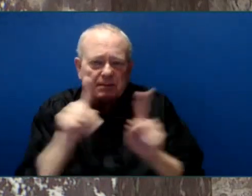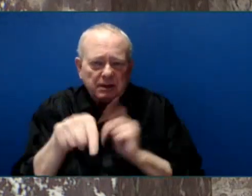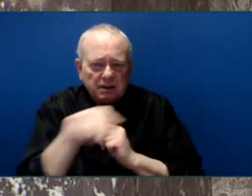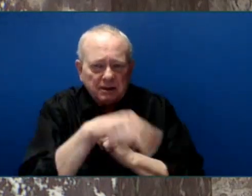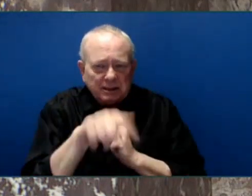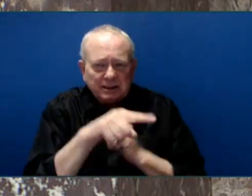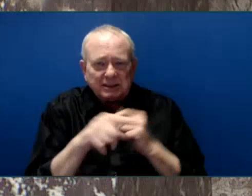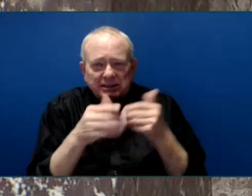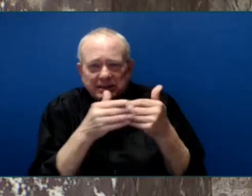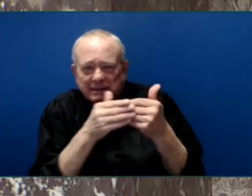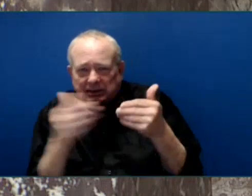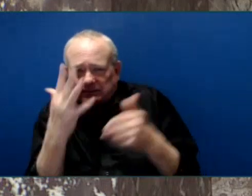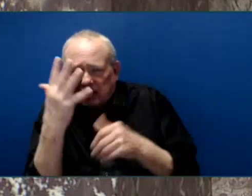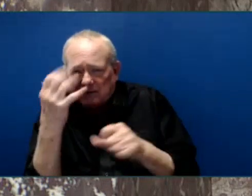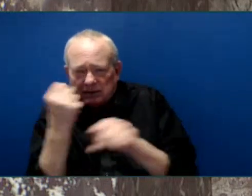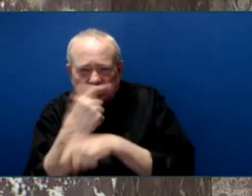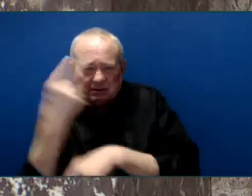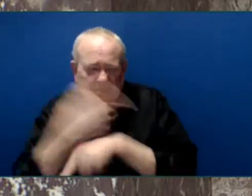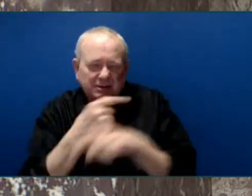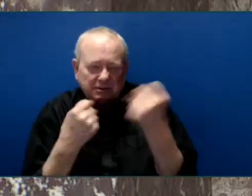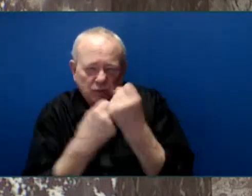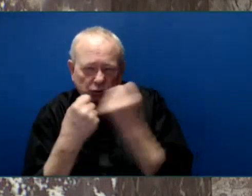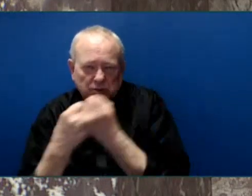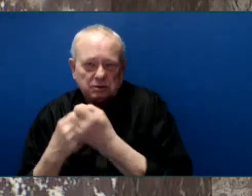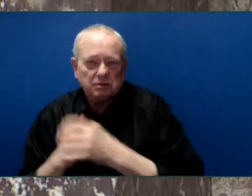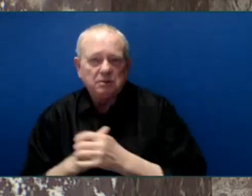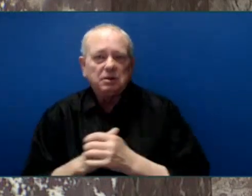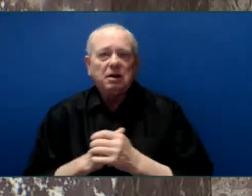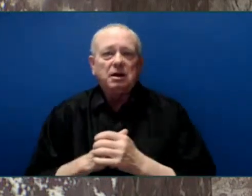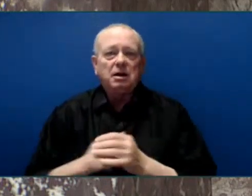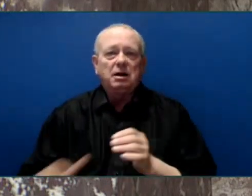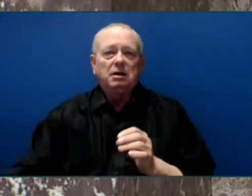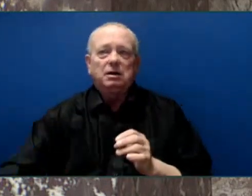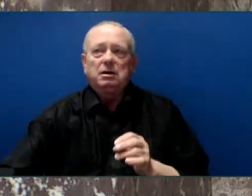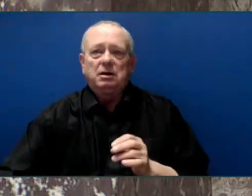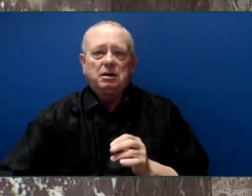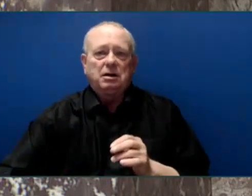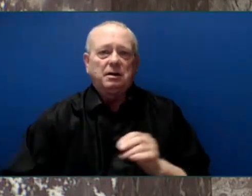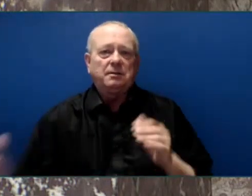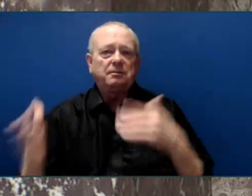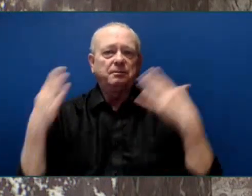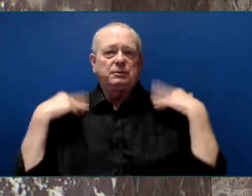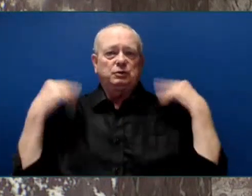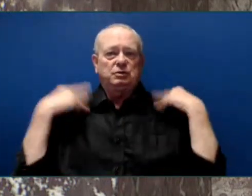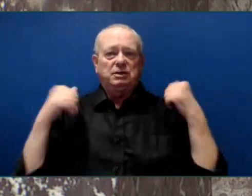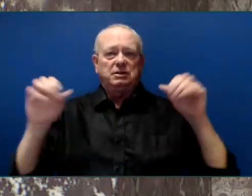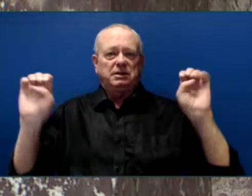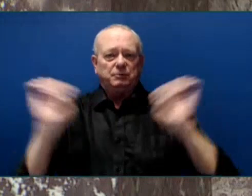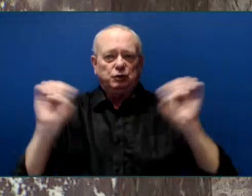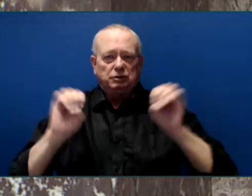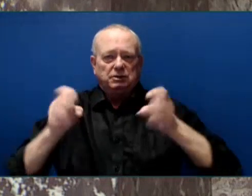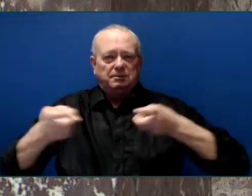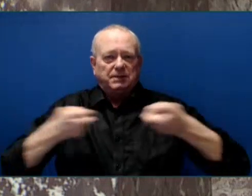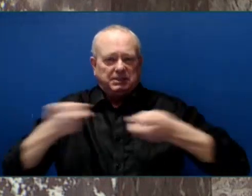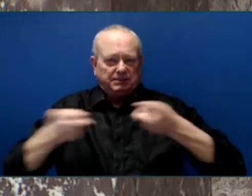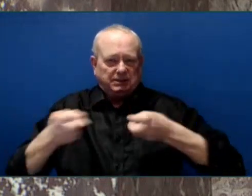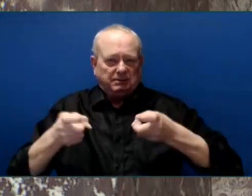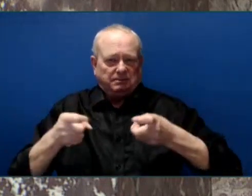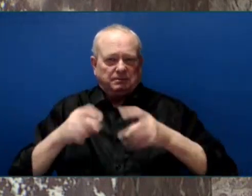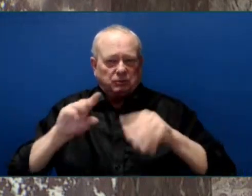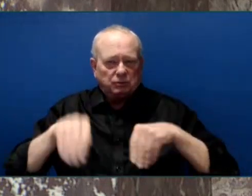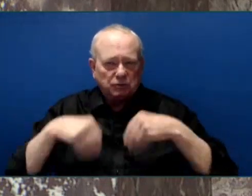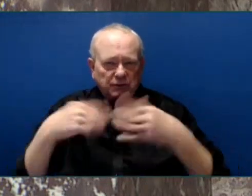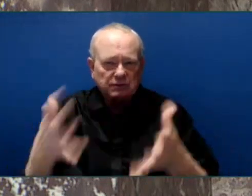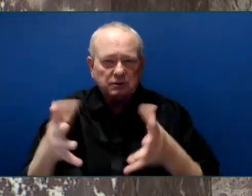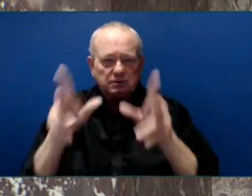The Ministry for Emergency Management has also funded a navigator for individuals to go to get supports,